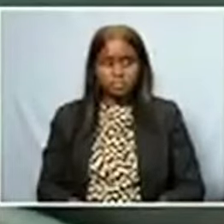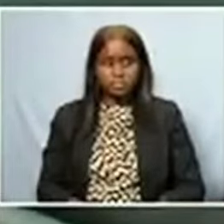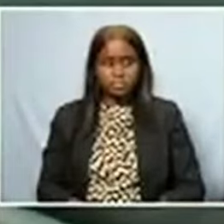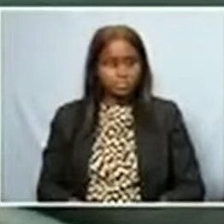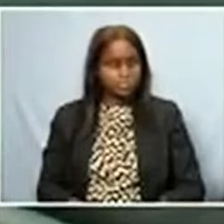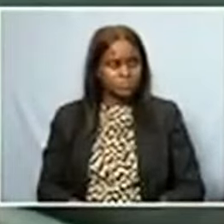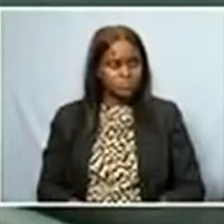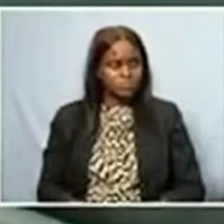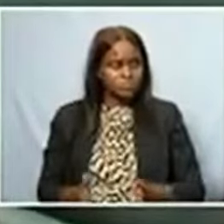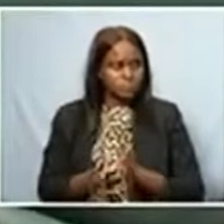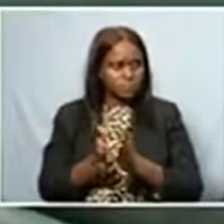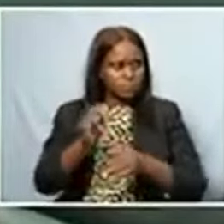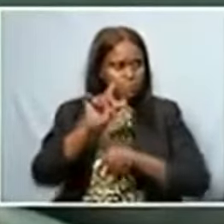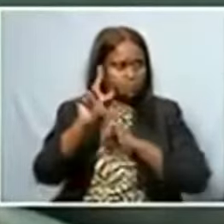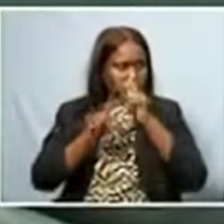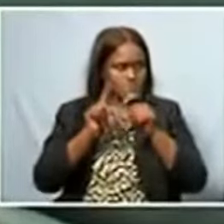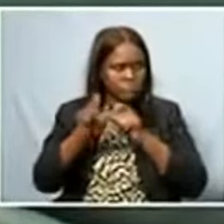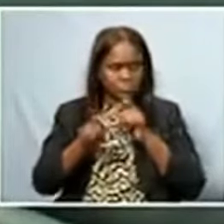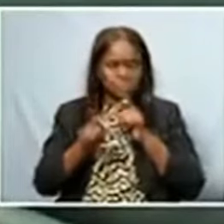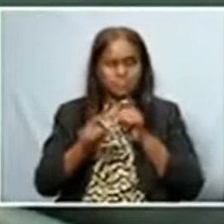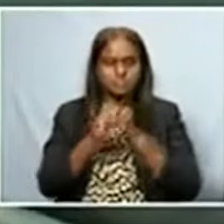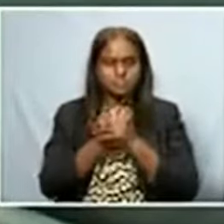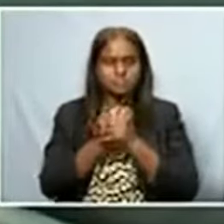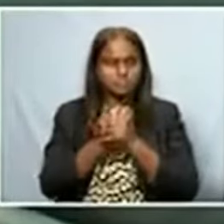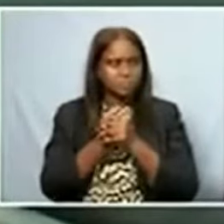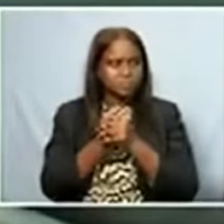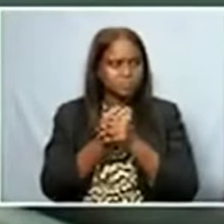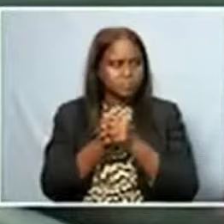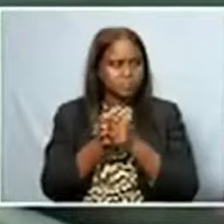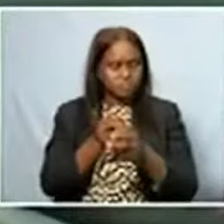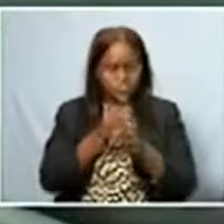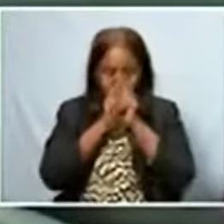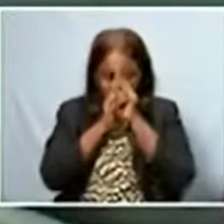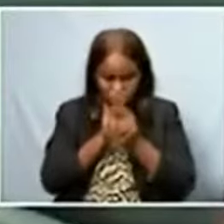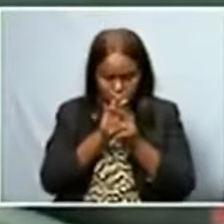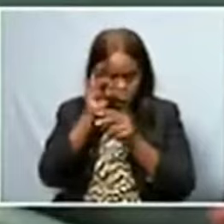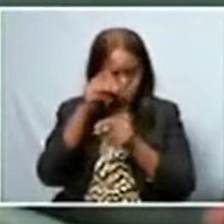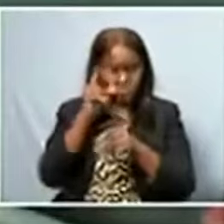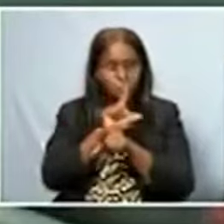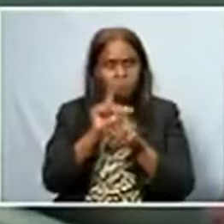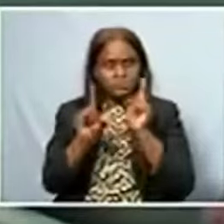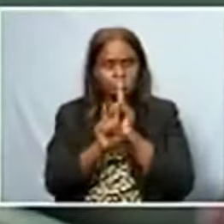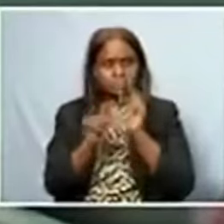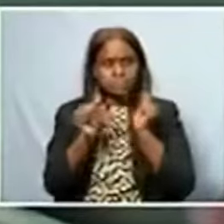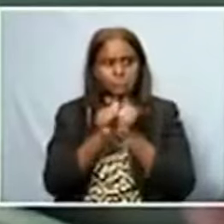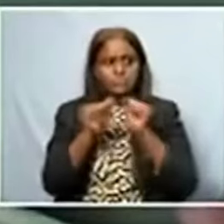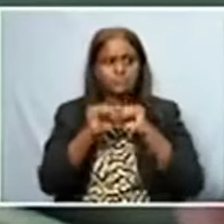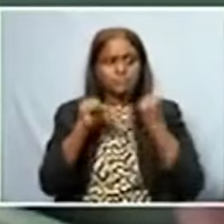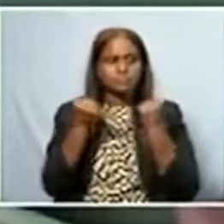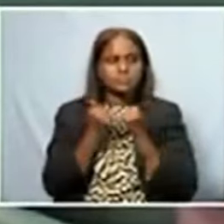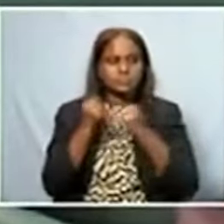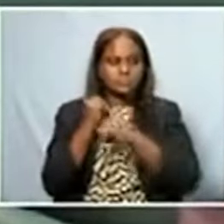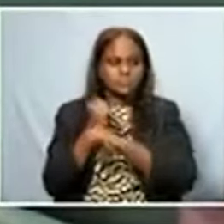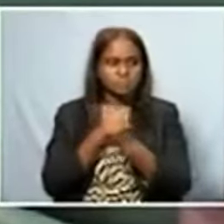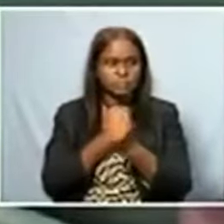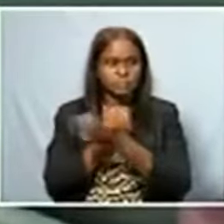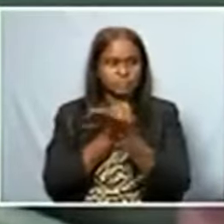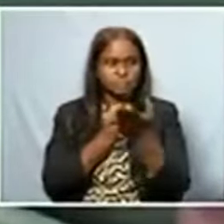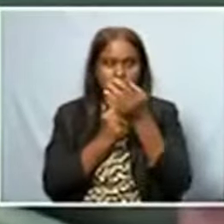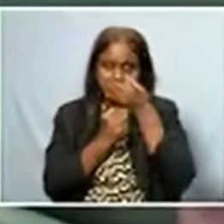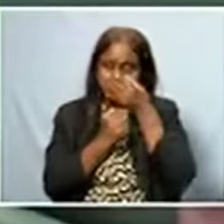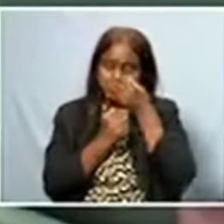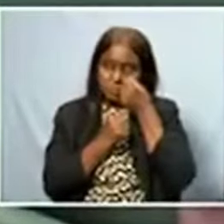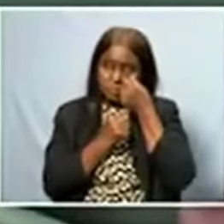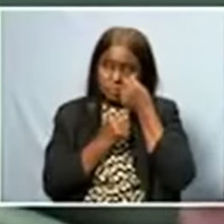I put the question, or maybe the Honorable Minister of Labor and Social Security